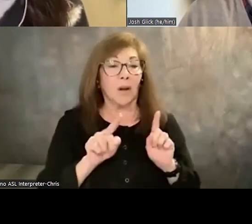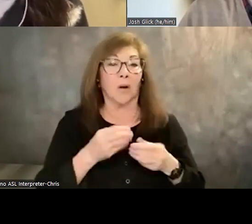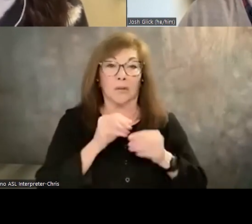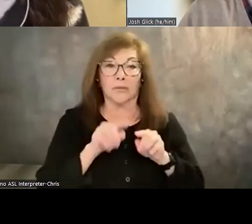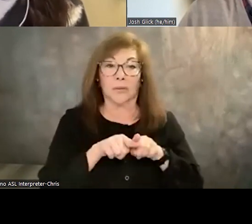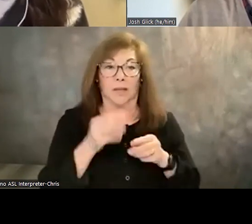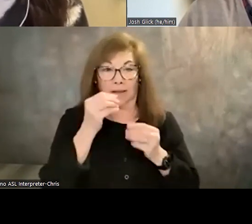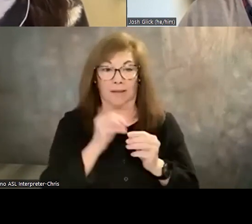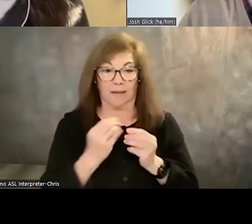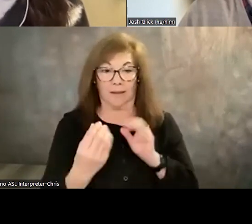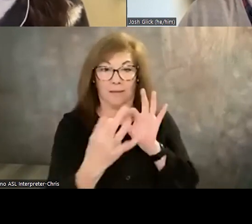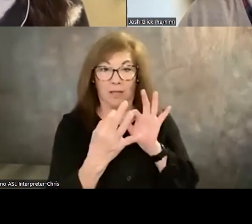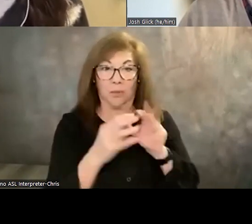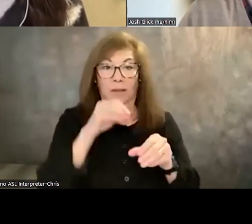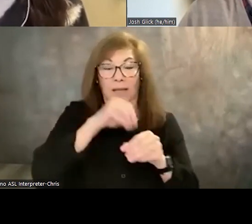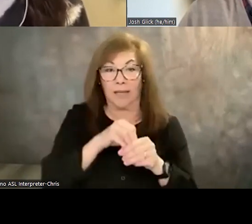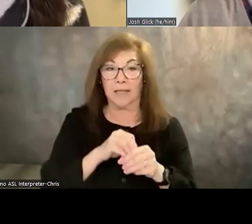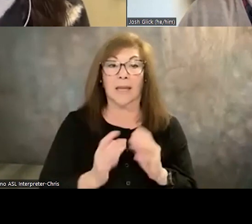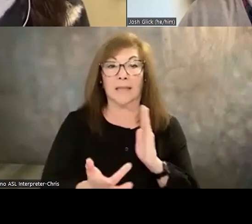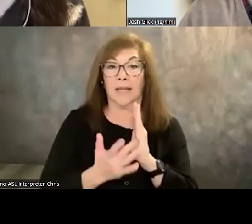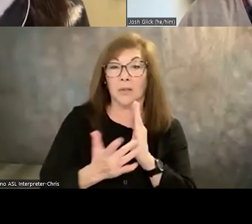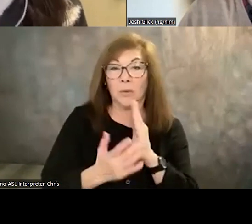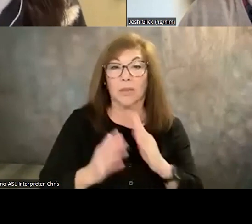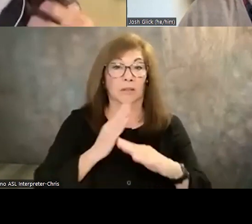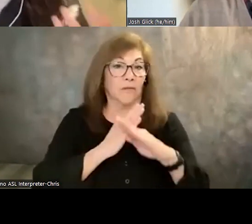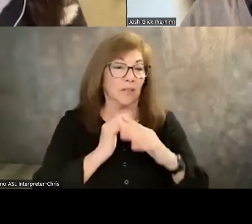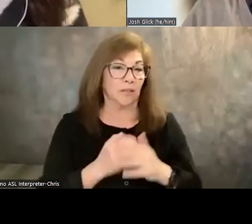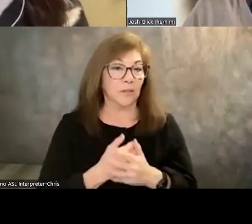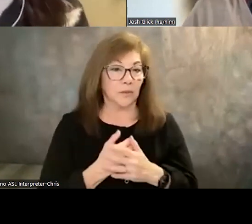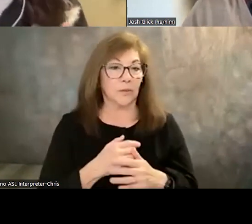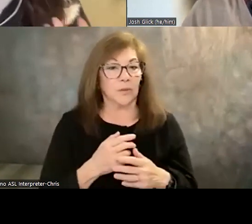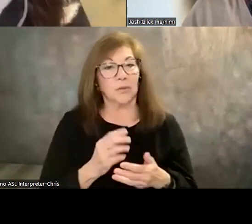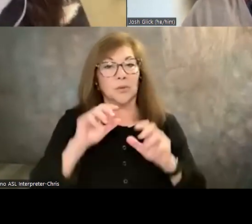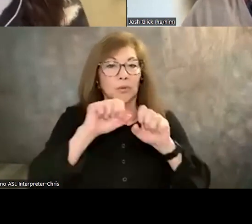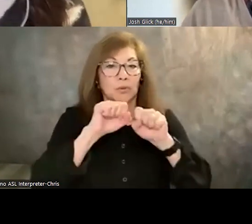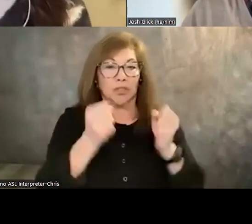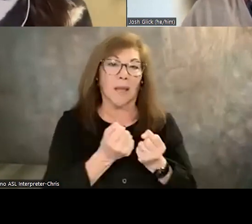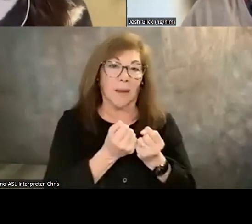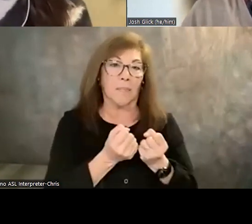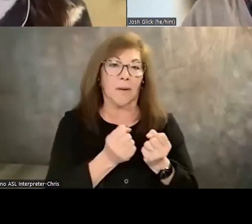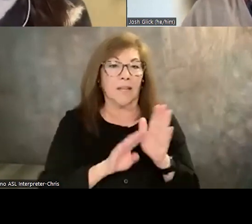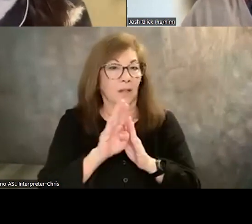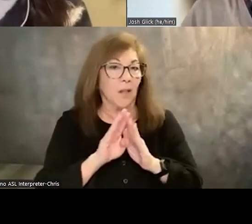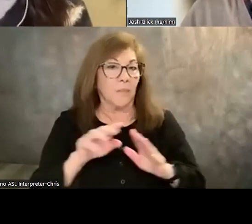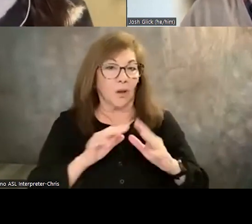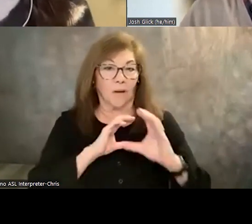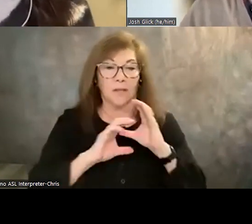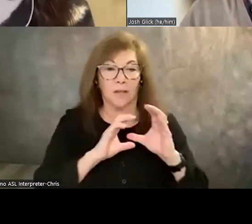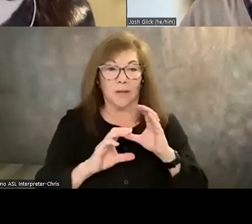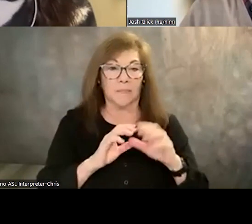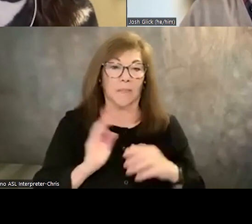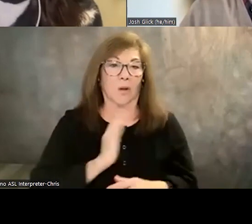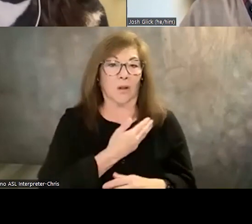input into policy, legislative, and technical interventions to shape that conversation and the technologies that will impact all of